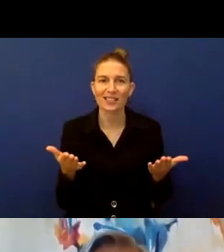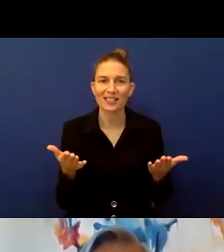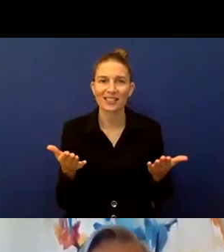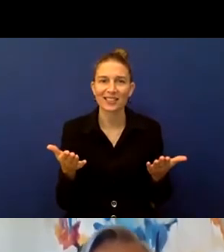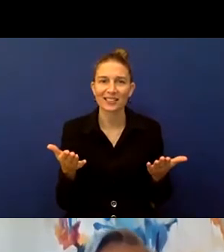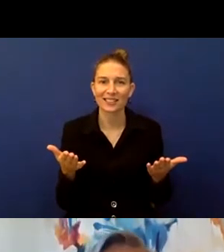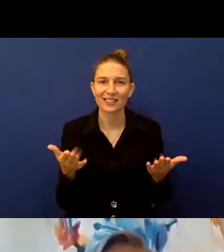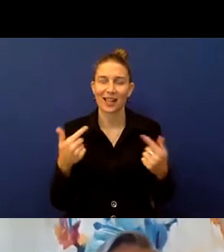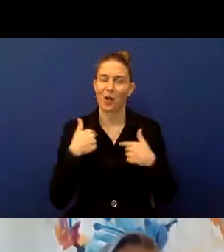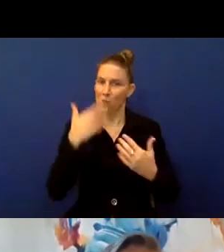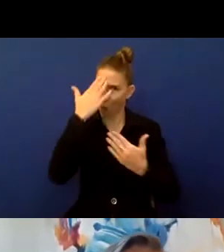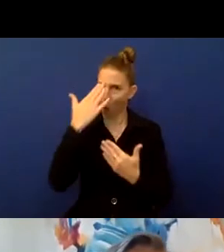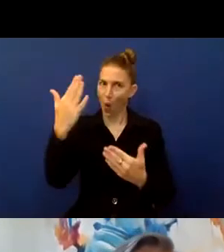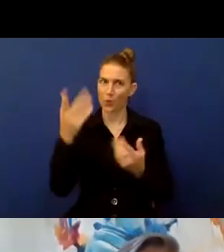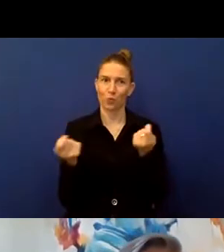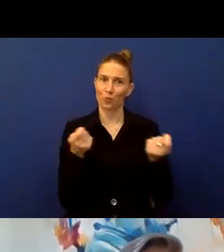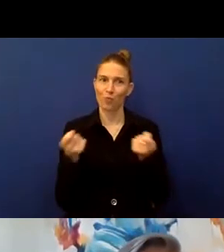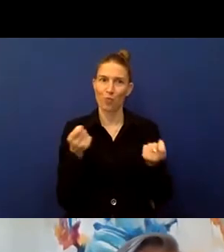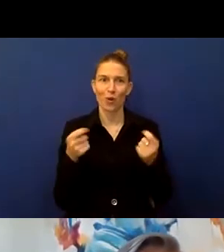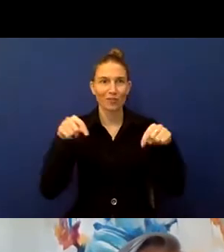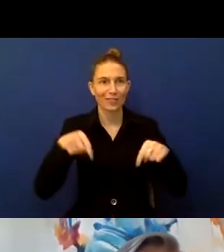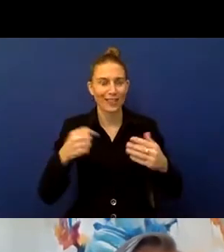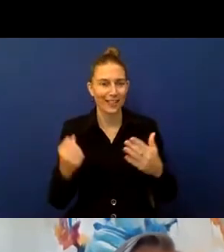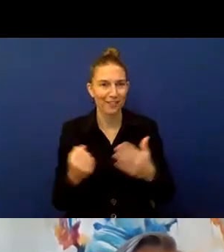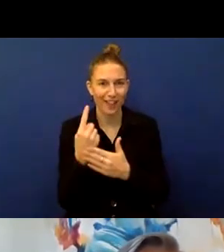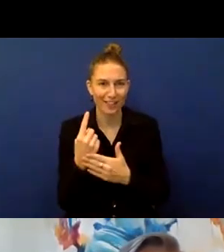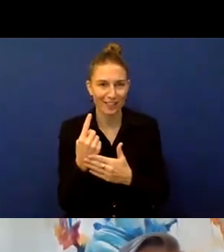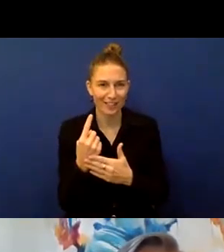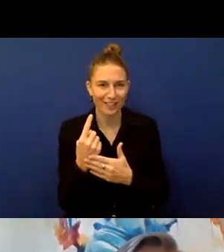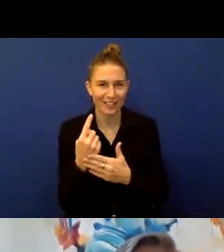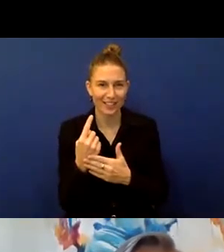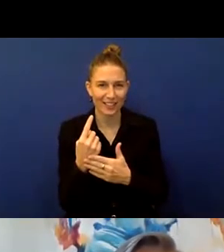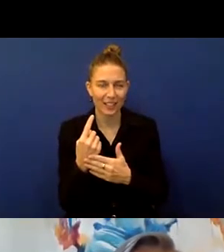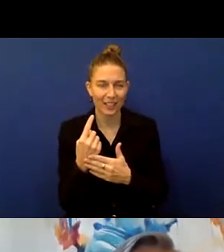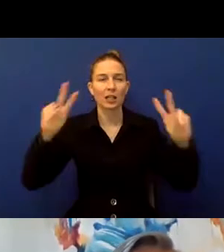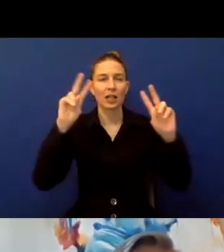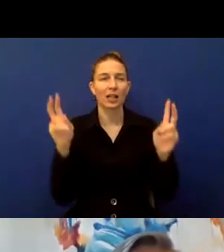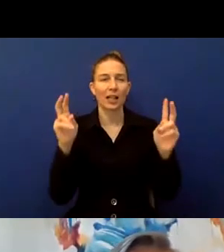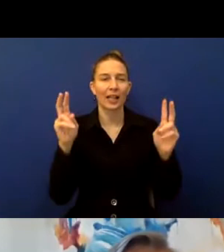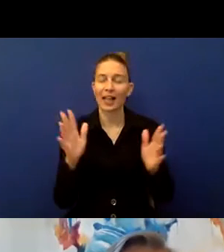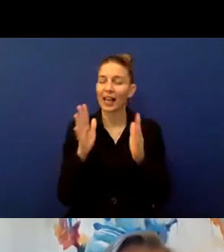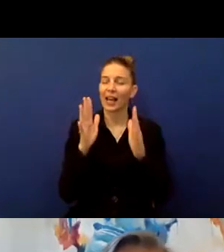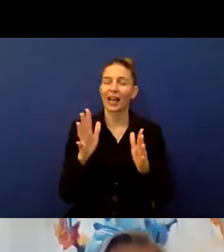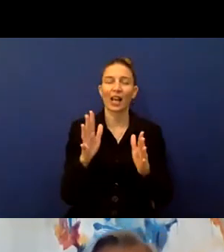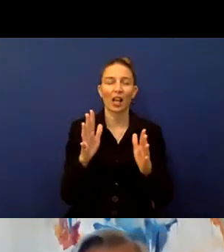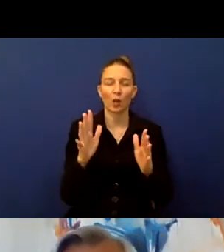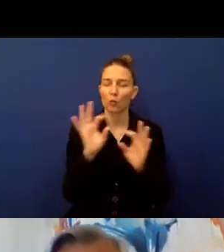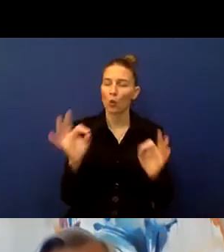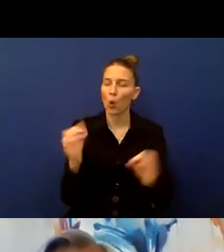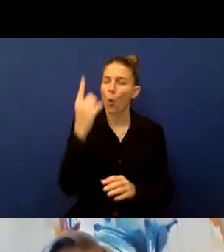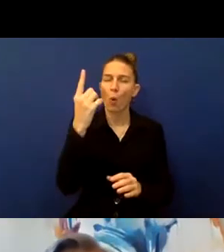moderating this event, which is called Leave No One Offline,